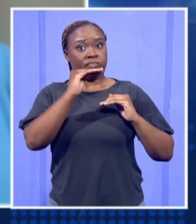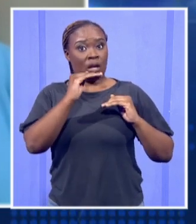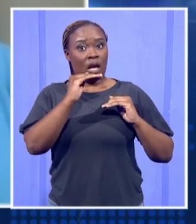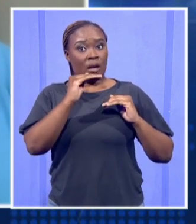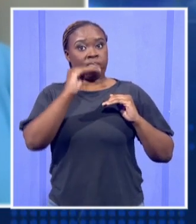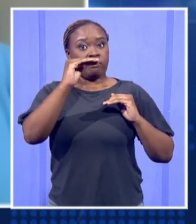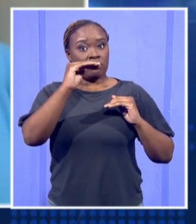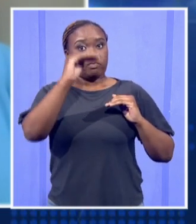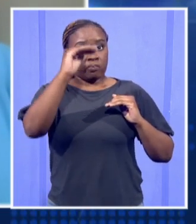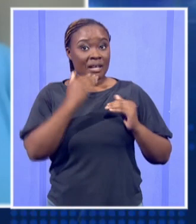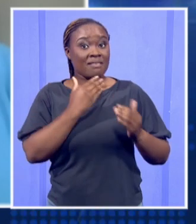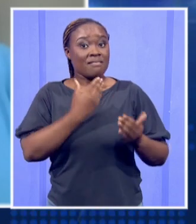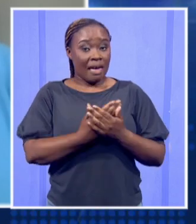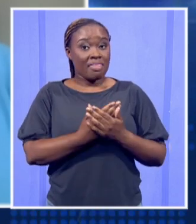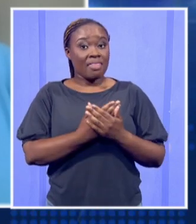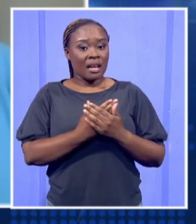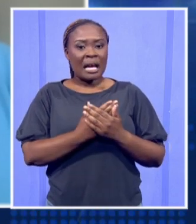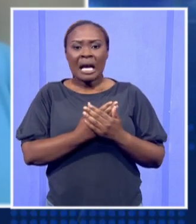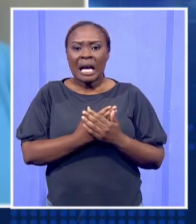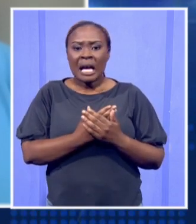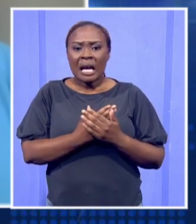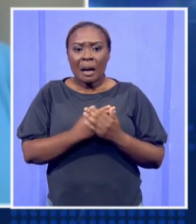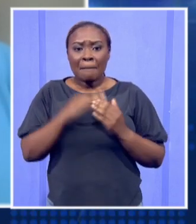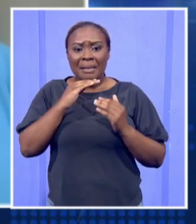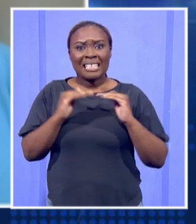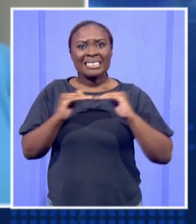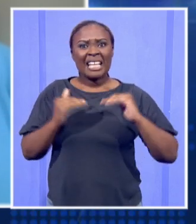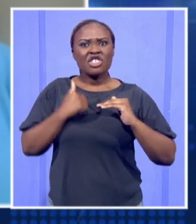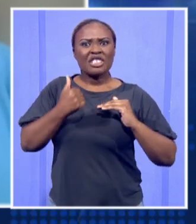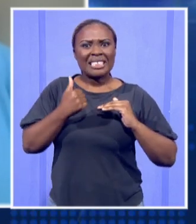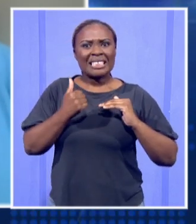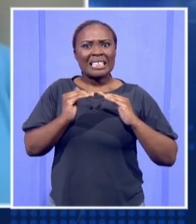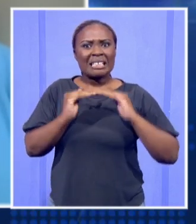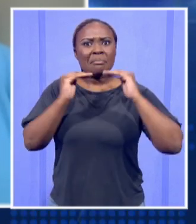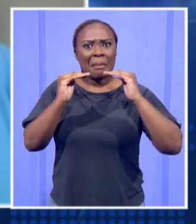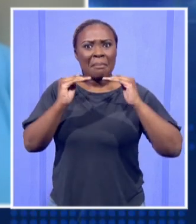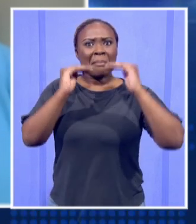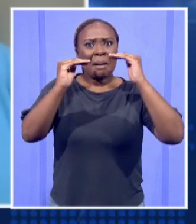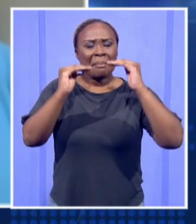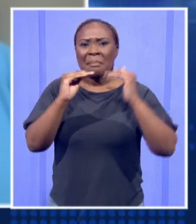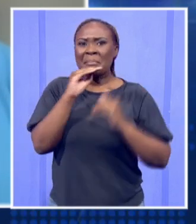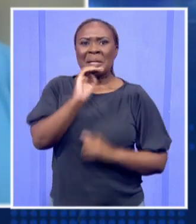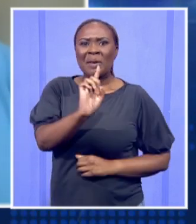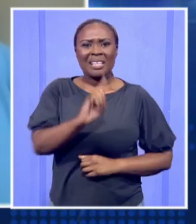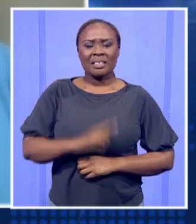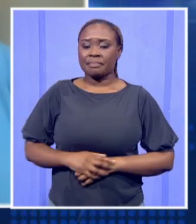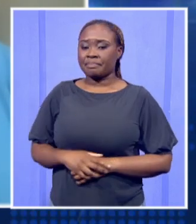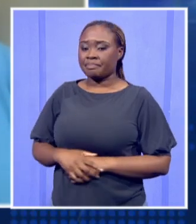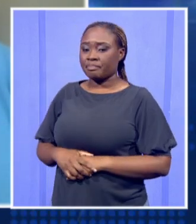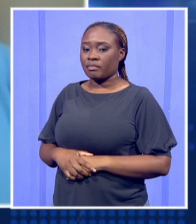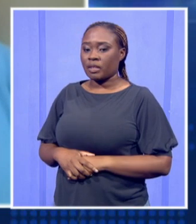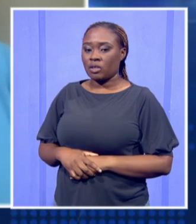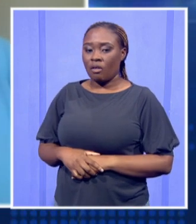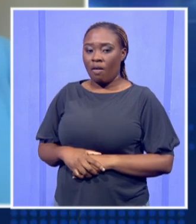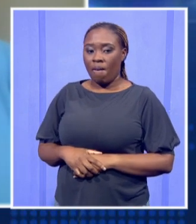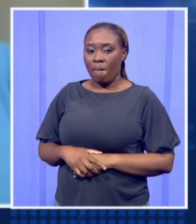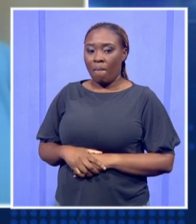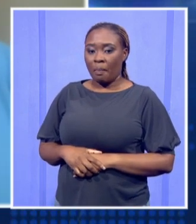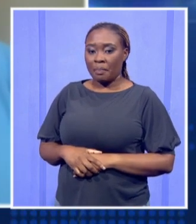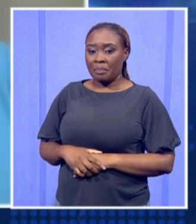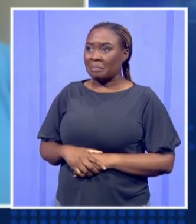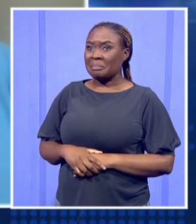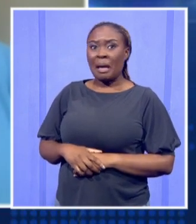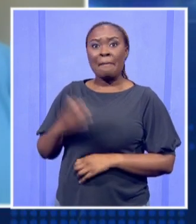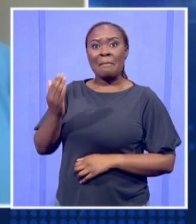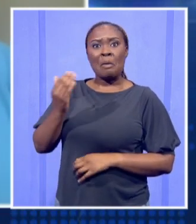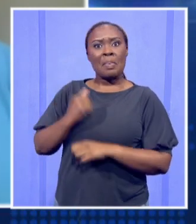to get a picture of what beyond stage 6 looks like, Chris. It is, we've never been